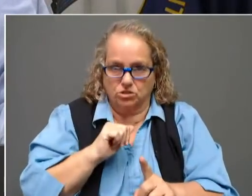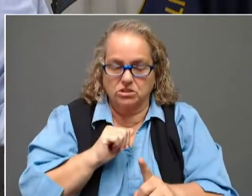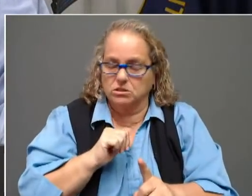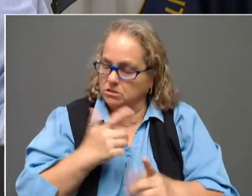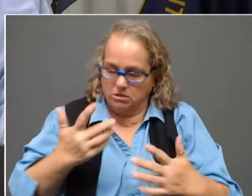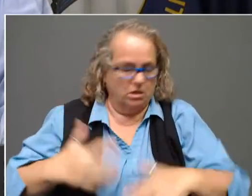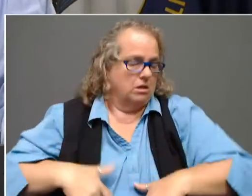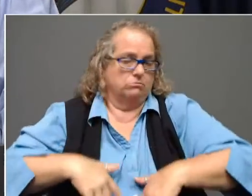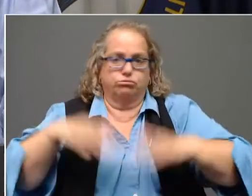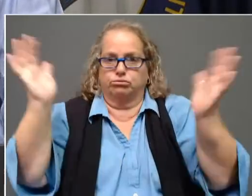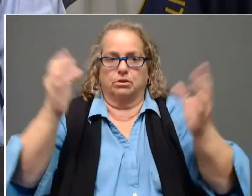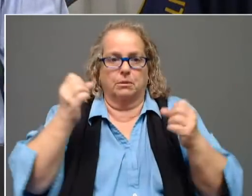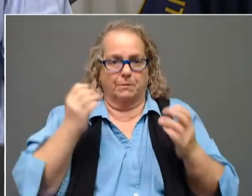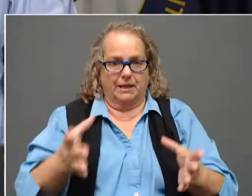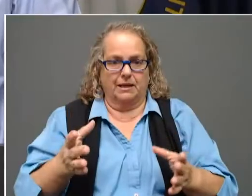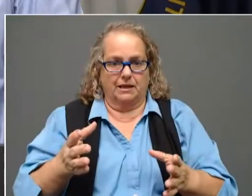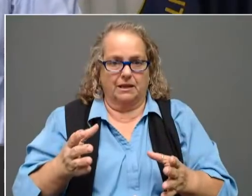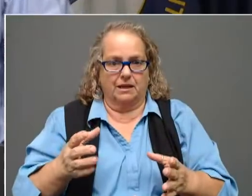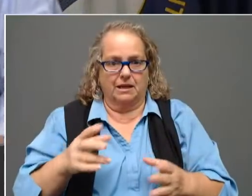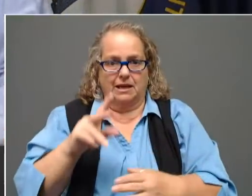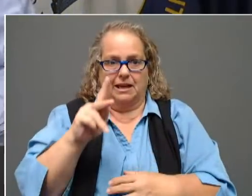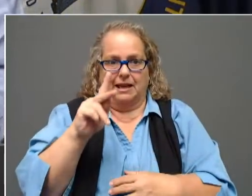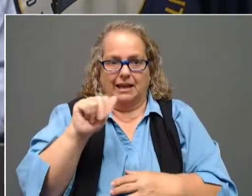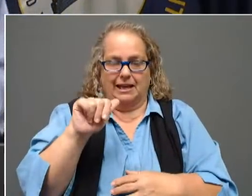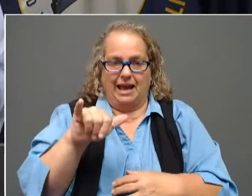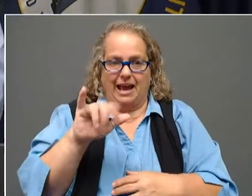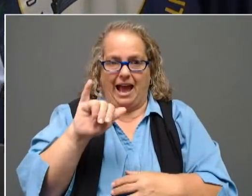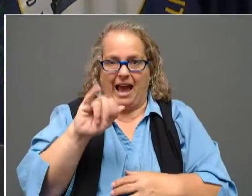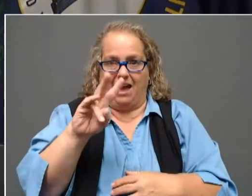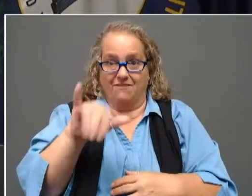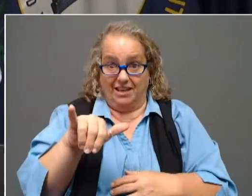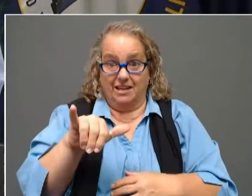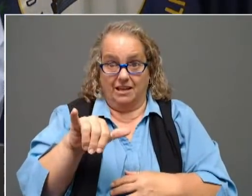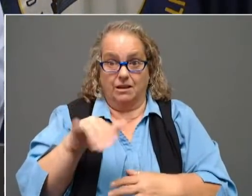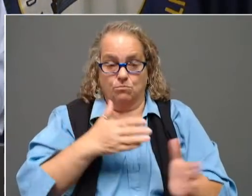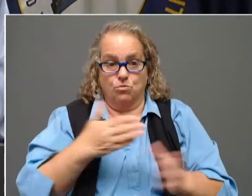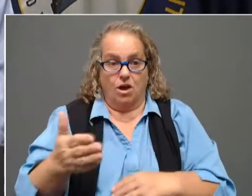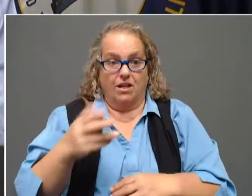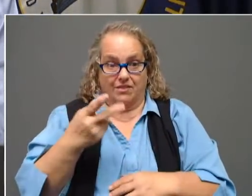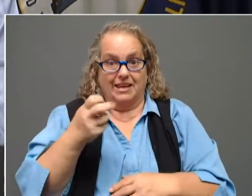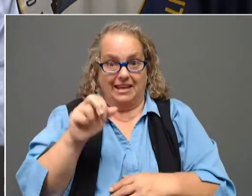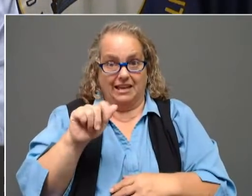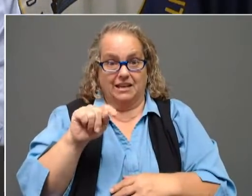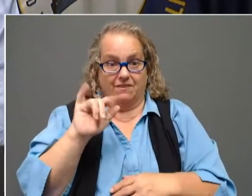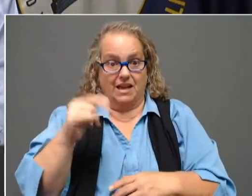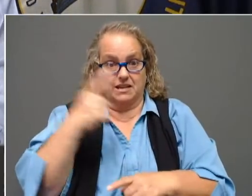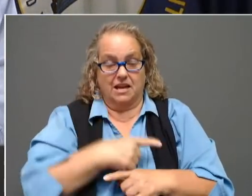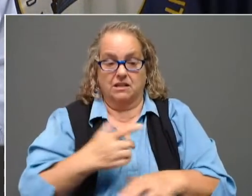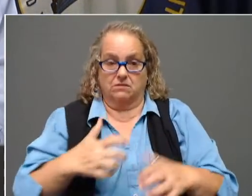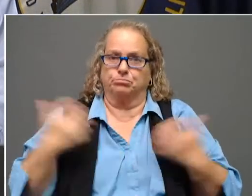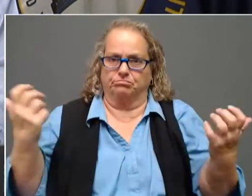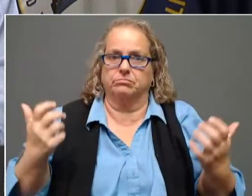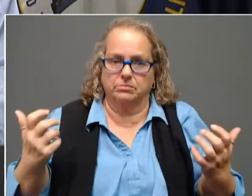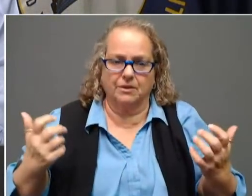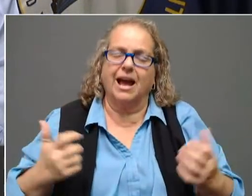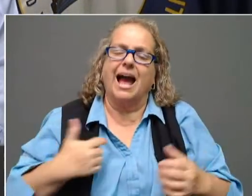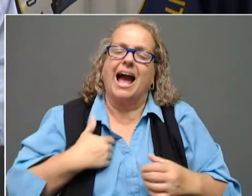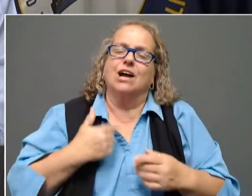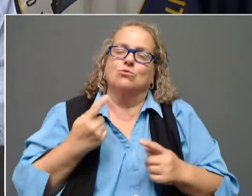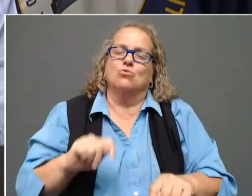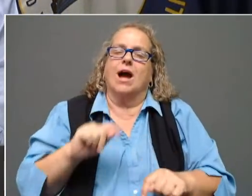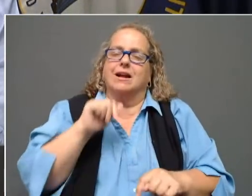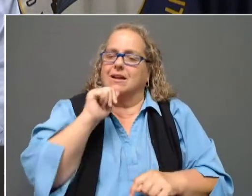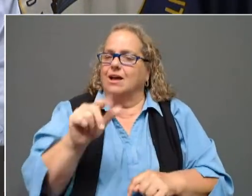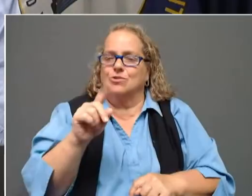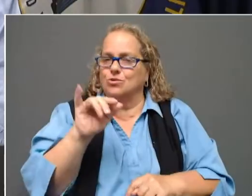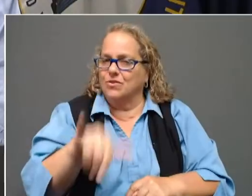understand. Kay Ivey brought the heat that day. I'm going to try not to do that. I can't promise.